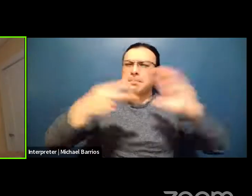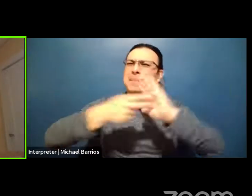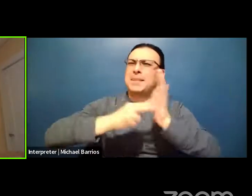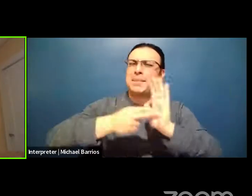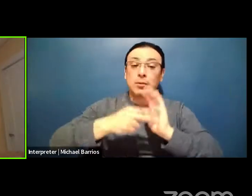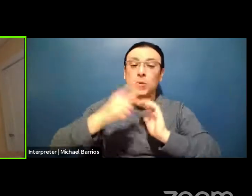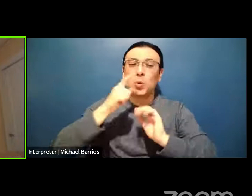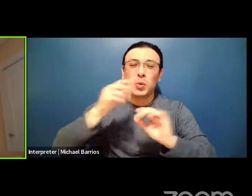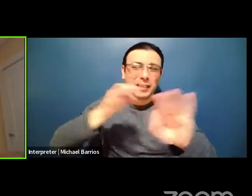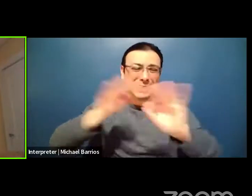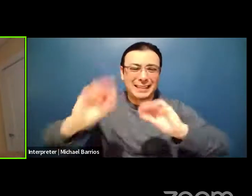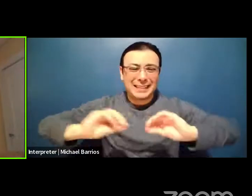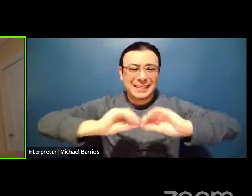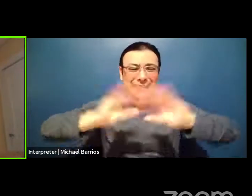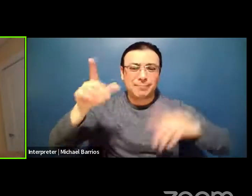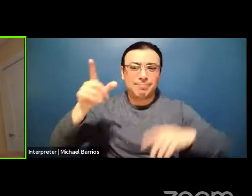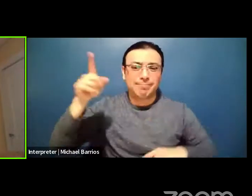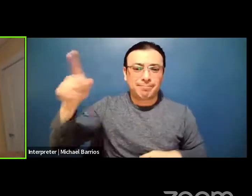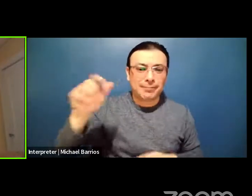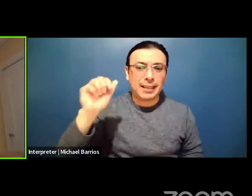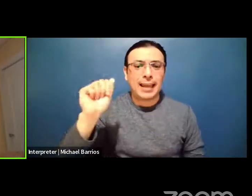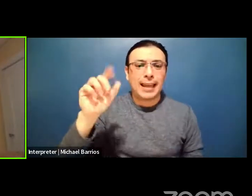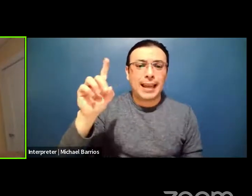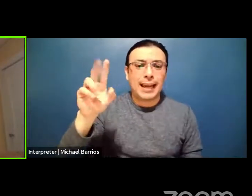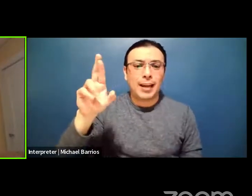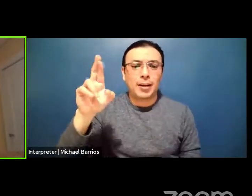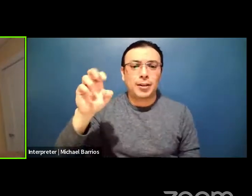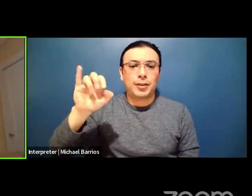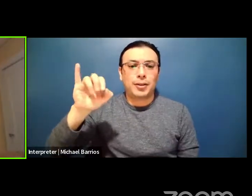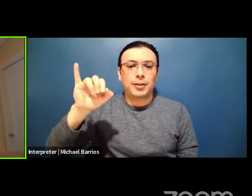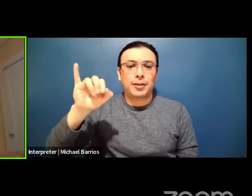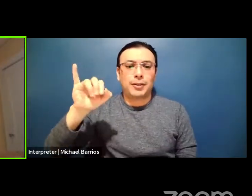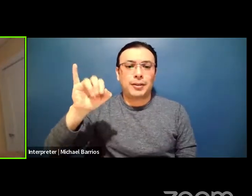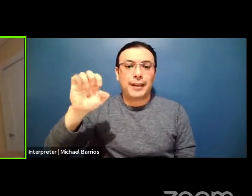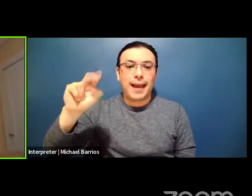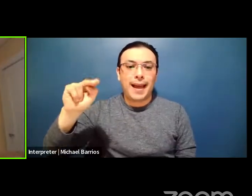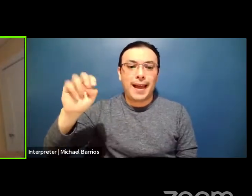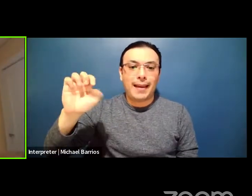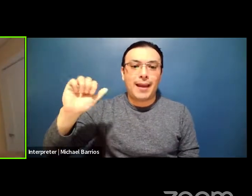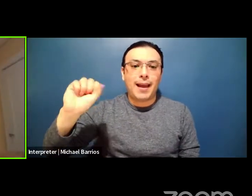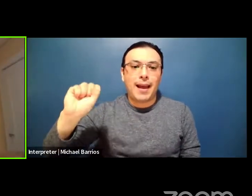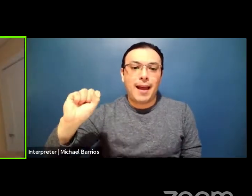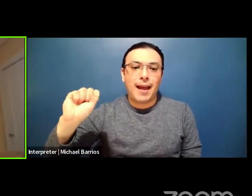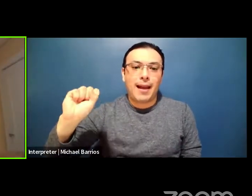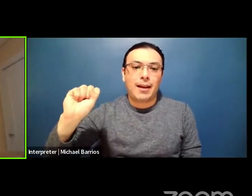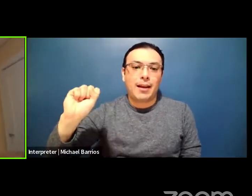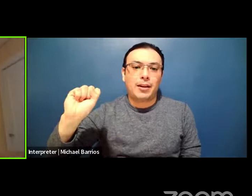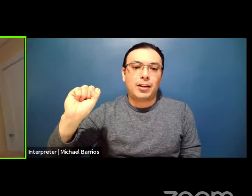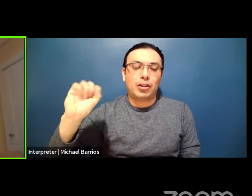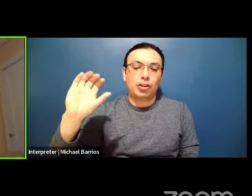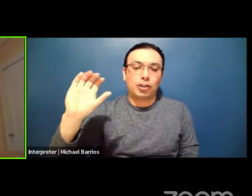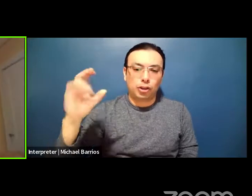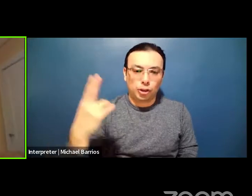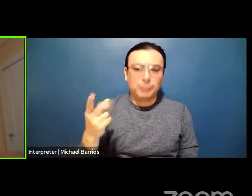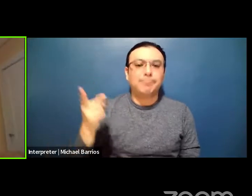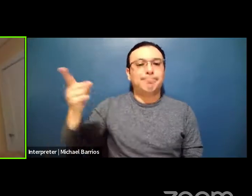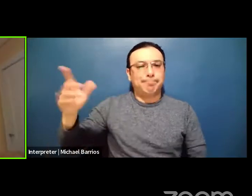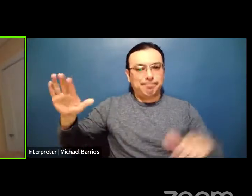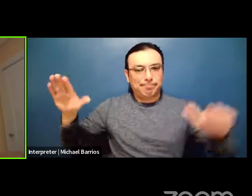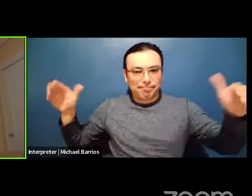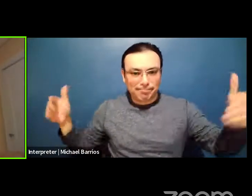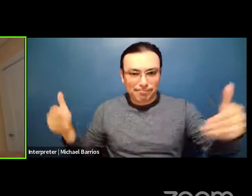rights activist Adrienne Ash, who introduced the social model of disability to the field of